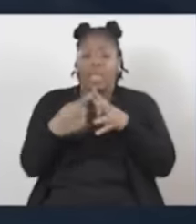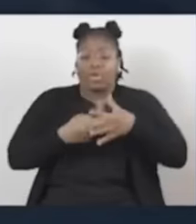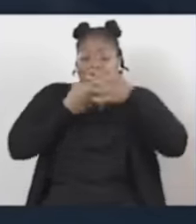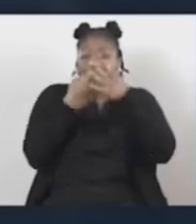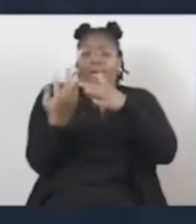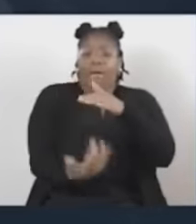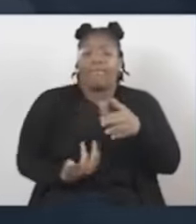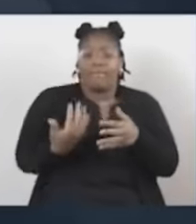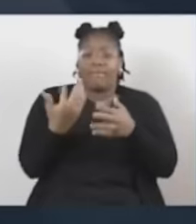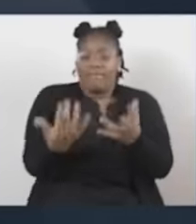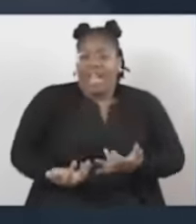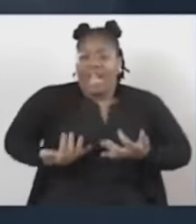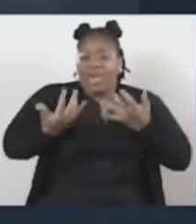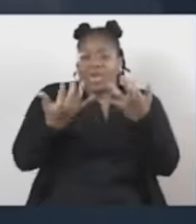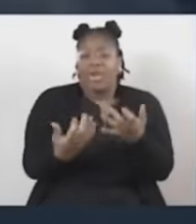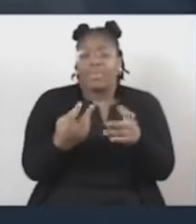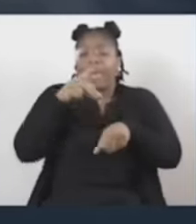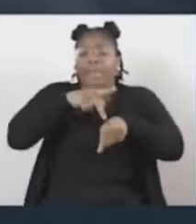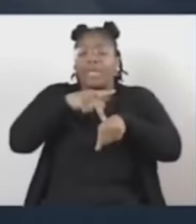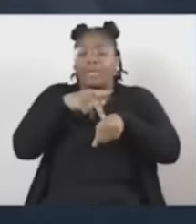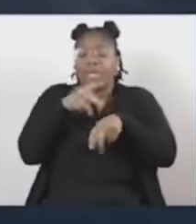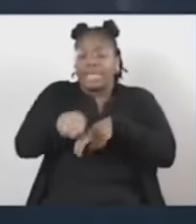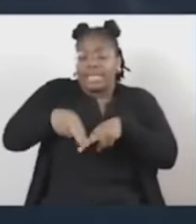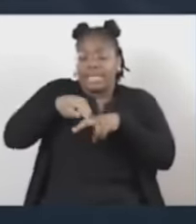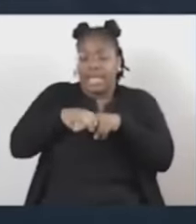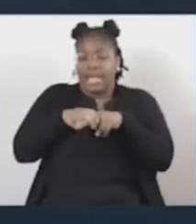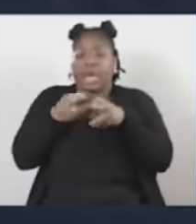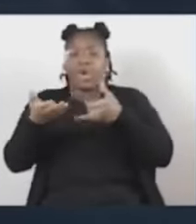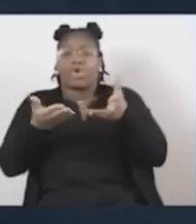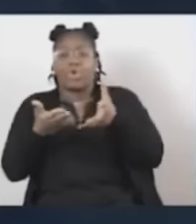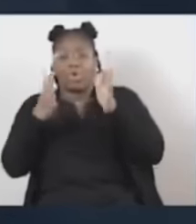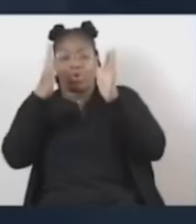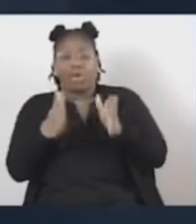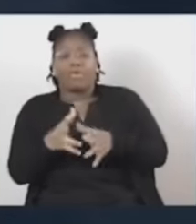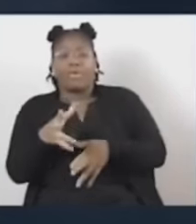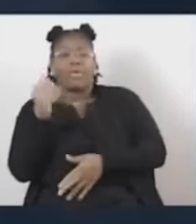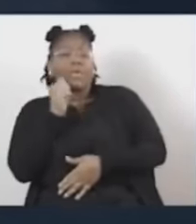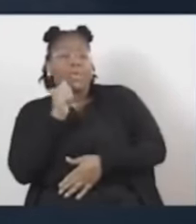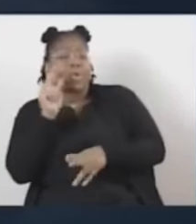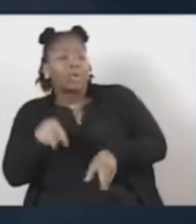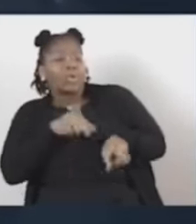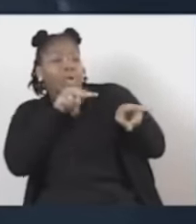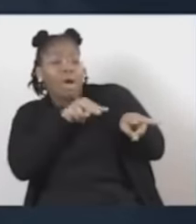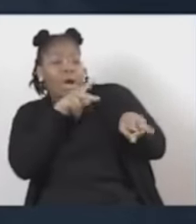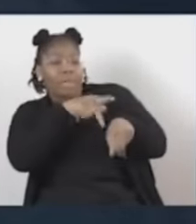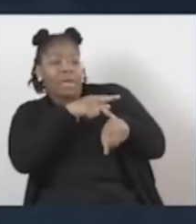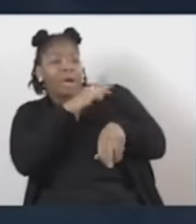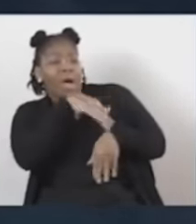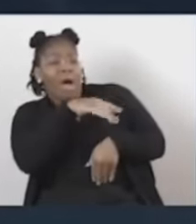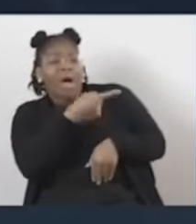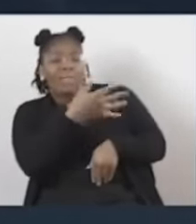sat among them. Then a servant girl, seeing him as he sat in the firelight and gazing intently at him, said, "This